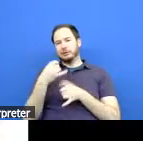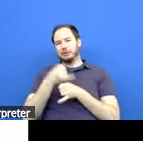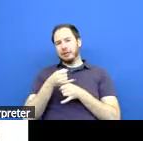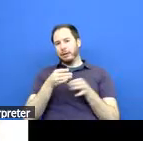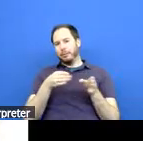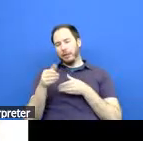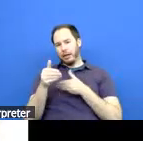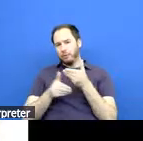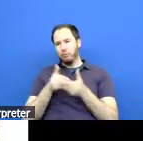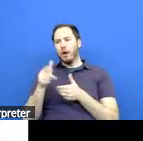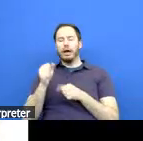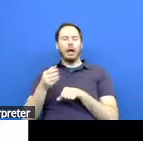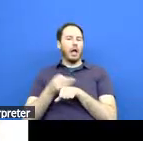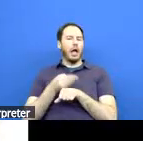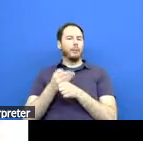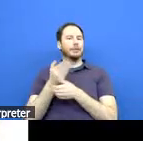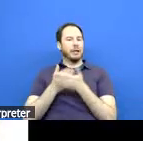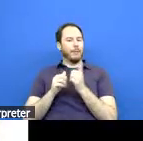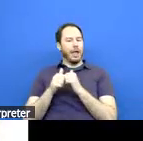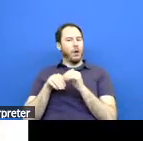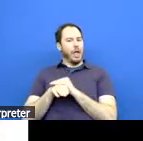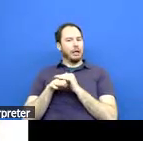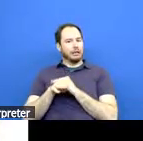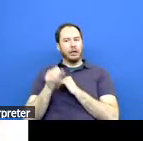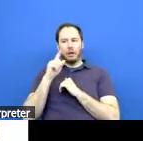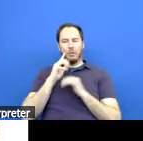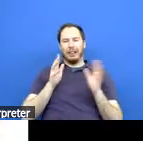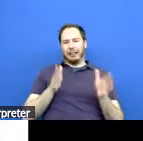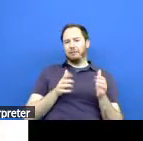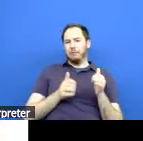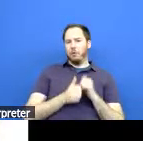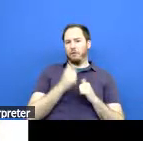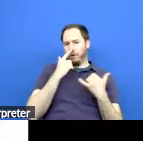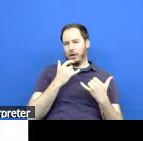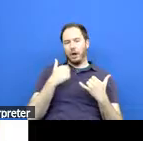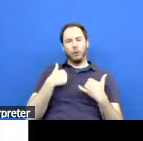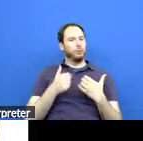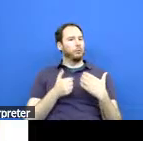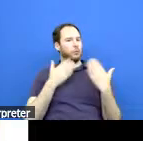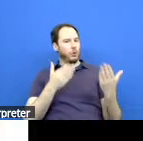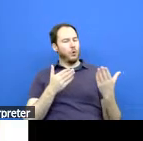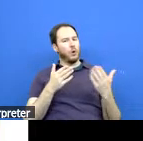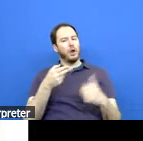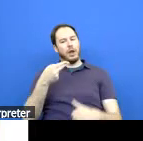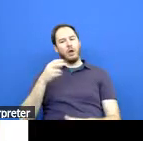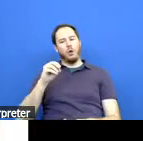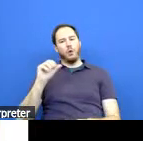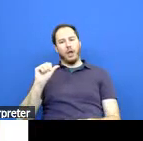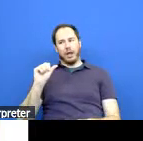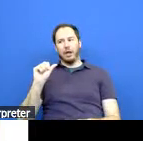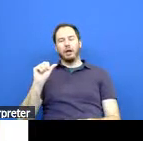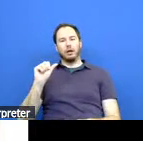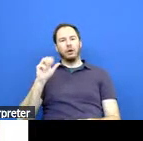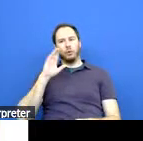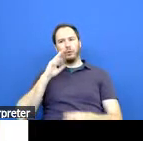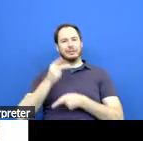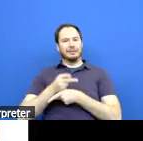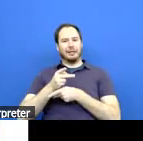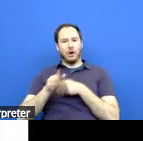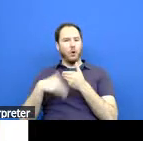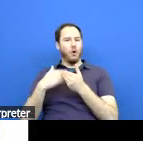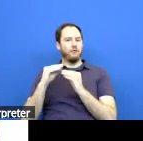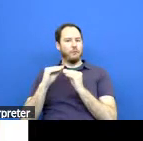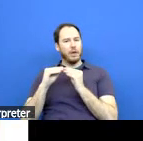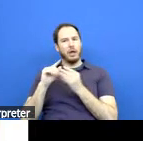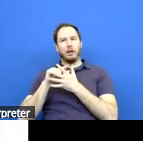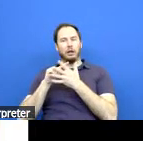be upgrades to those access points, but that's our intent. We are proposing an HOA that'll take care of maintenance and